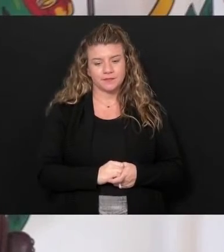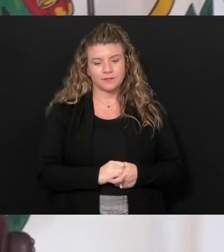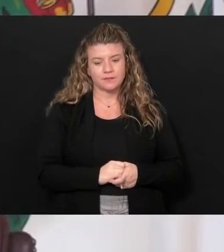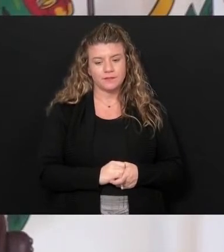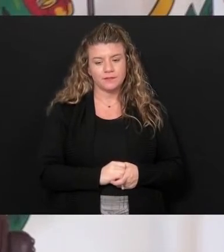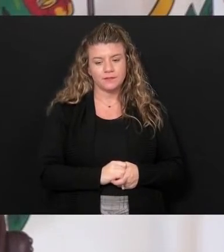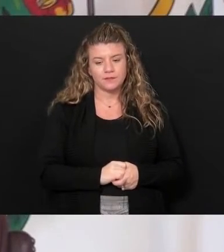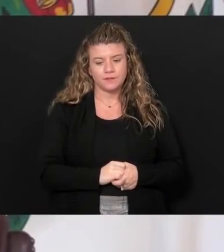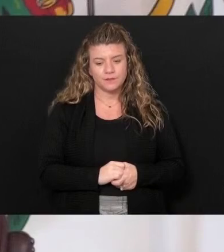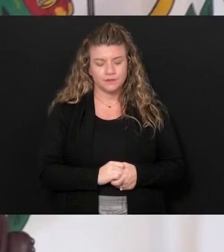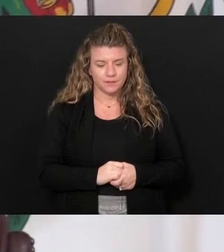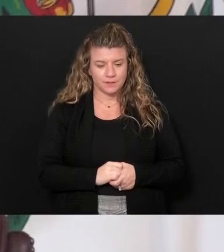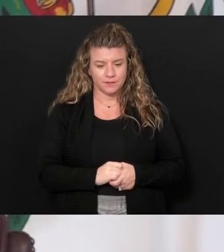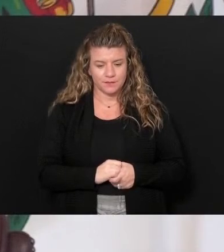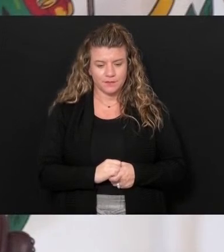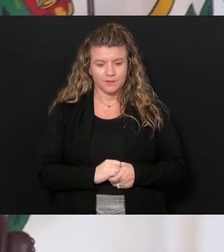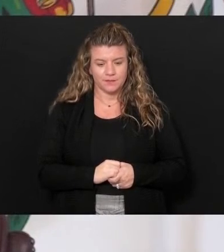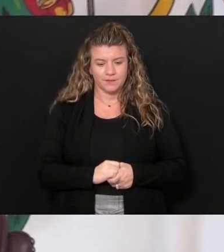Okay, I